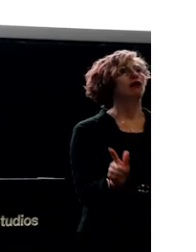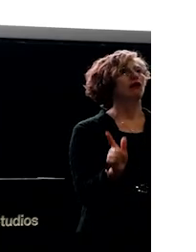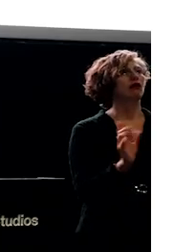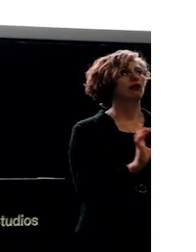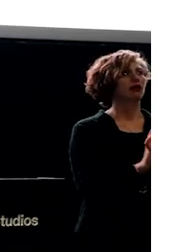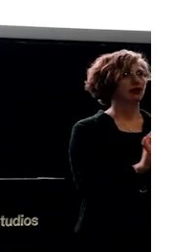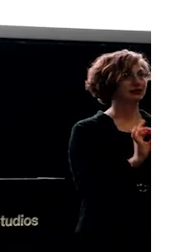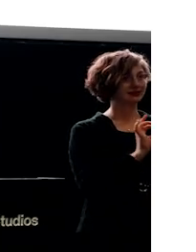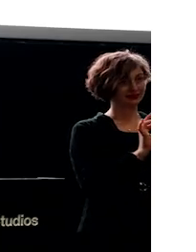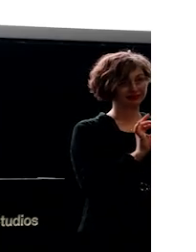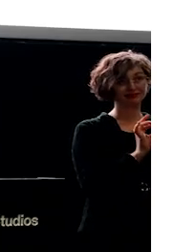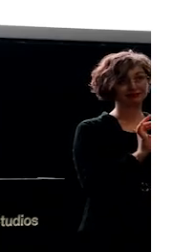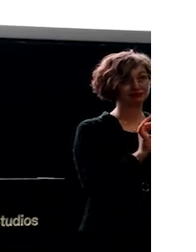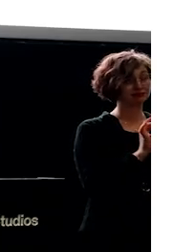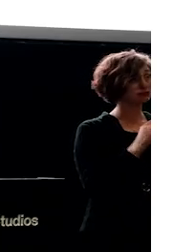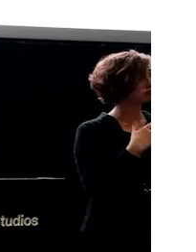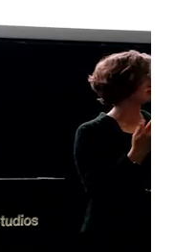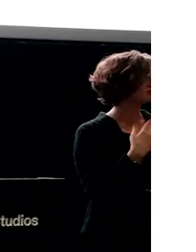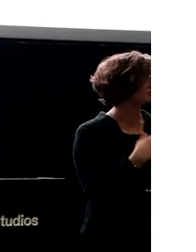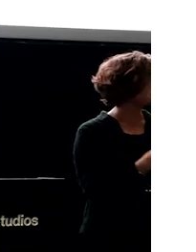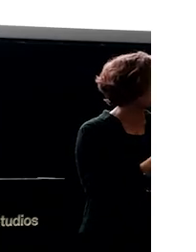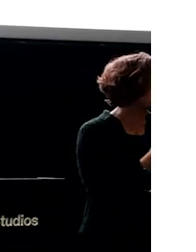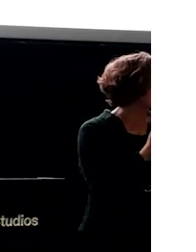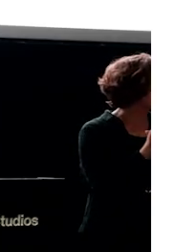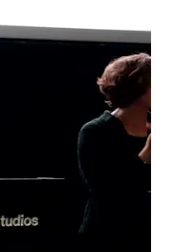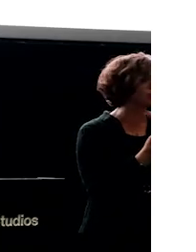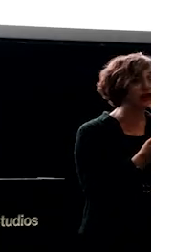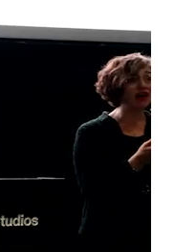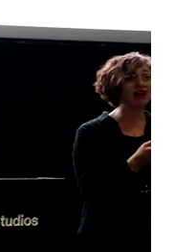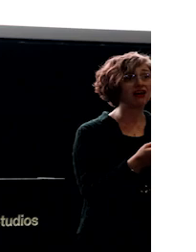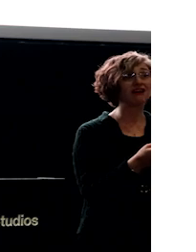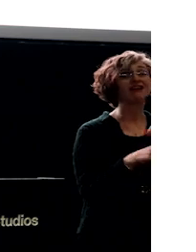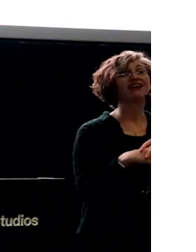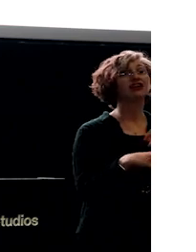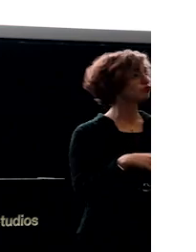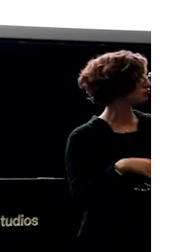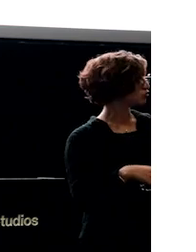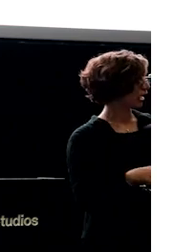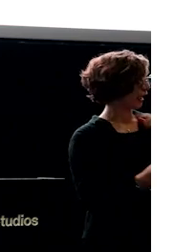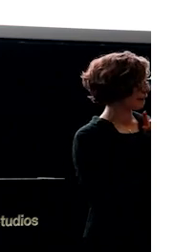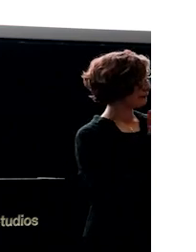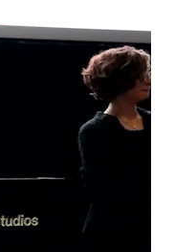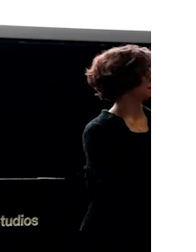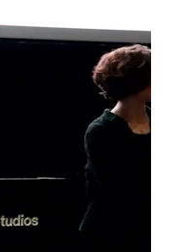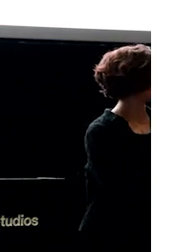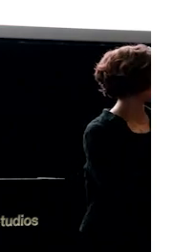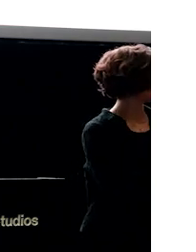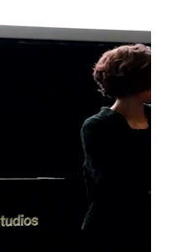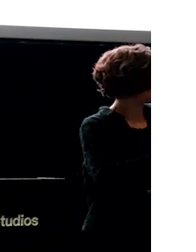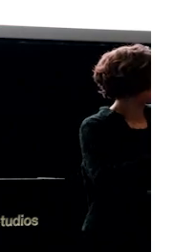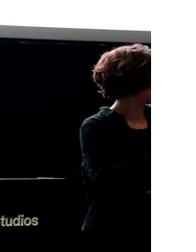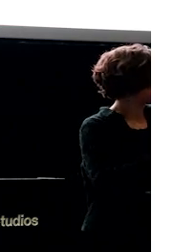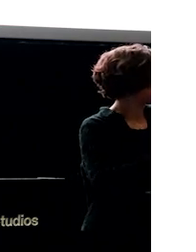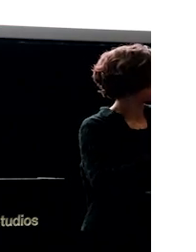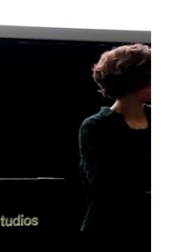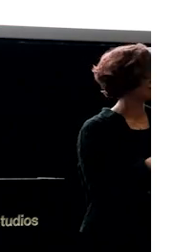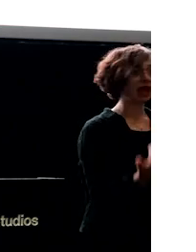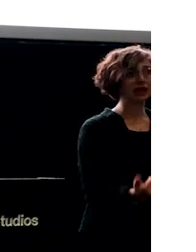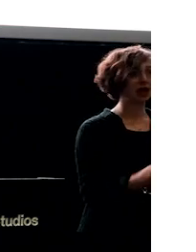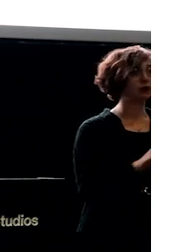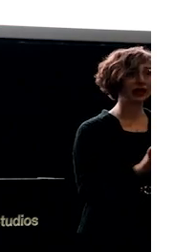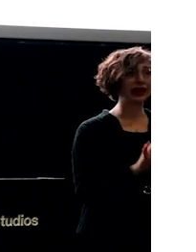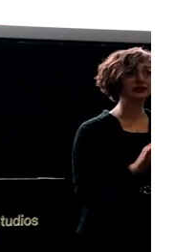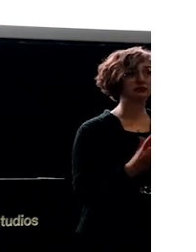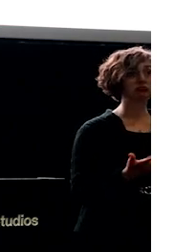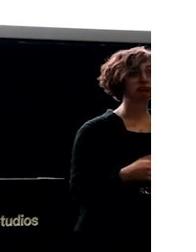you believe it or not. And for those who I meet here for the first time, just because we're not connected, we're connected now, and maybe in the future